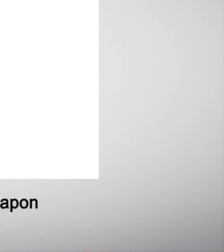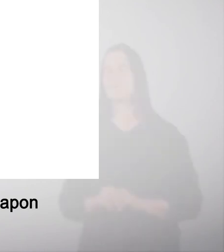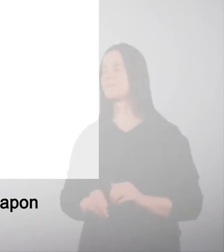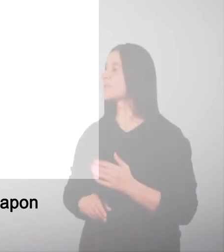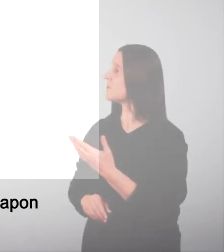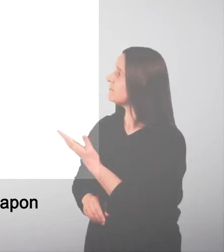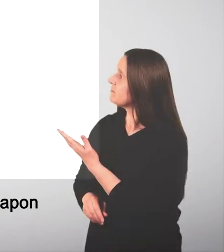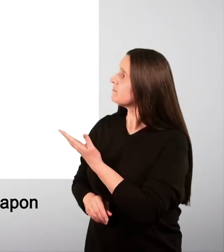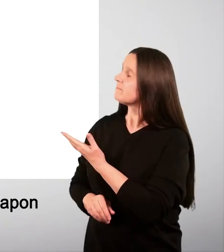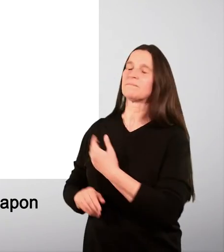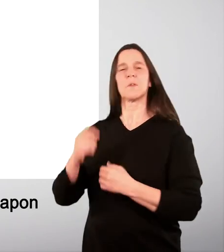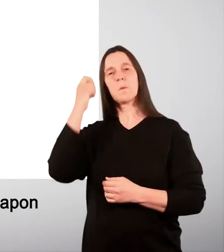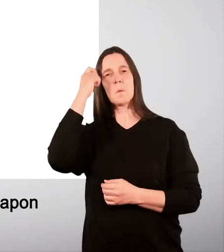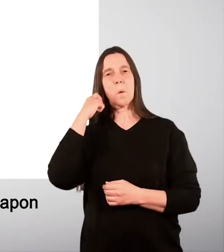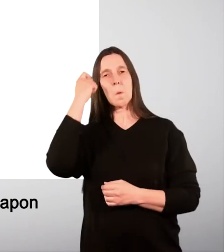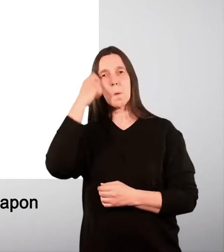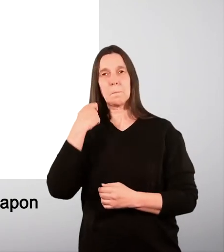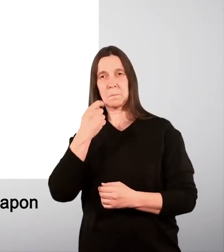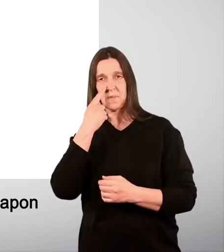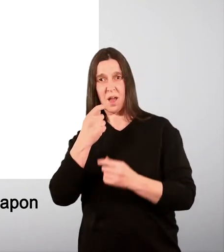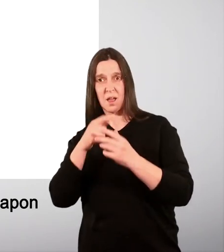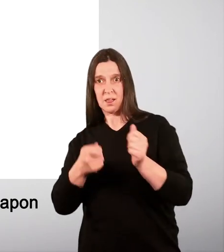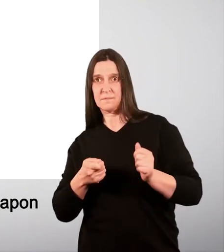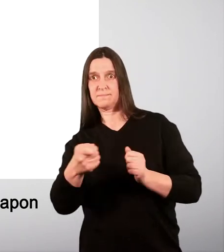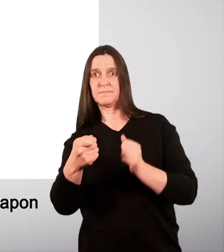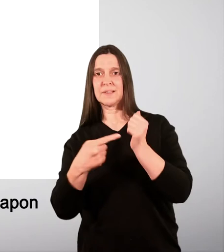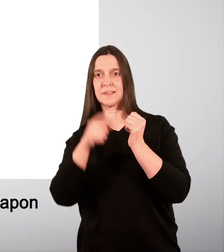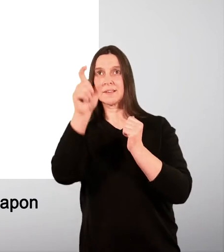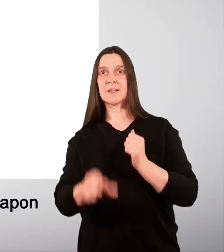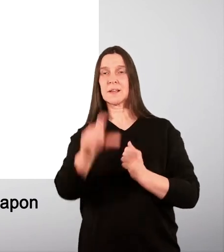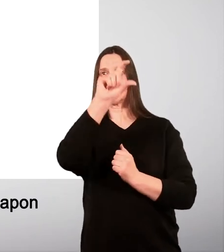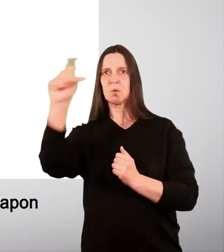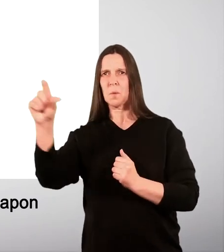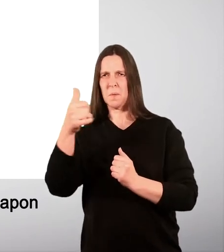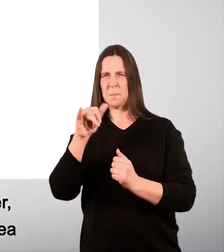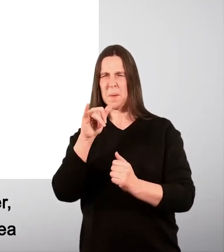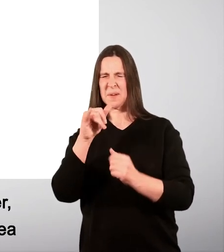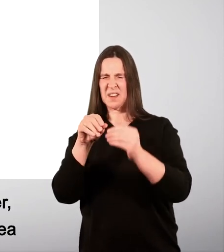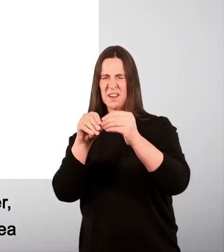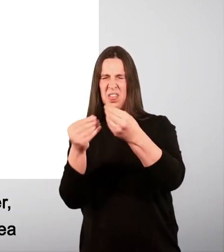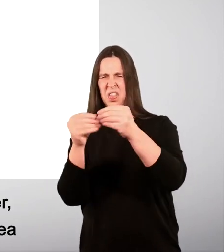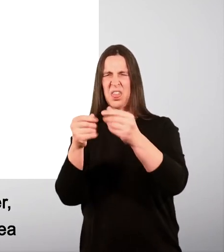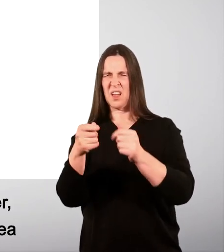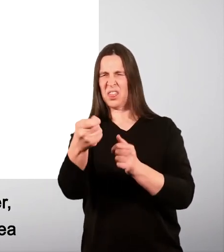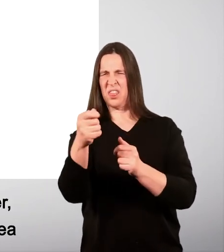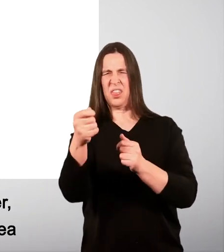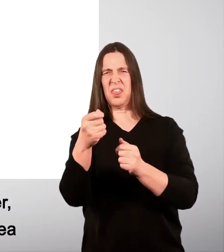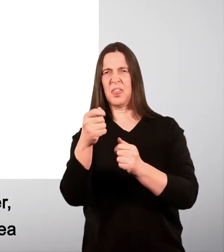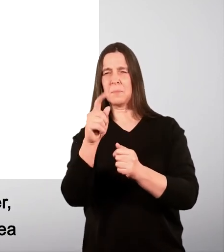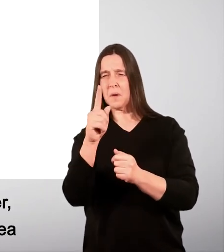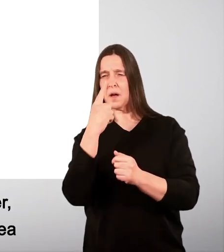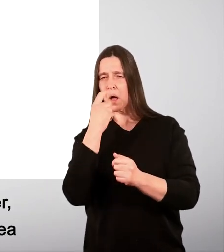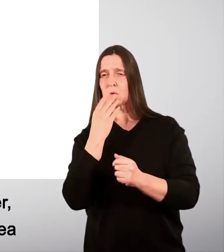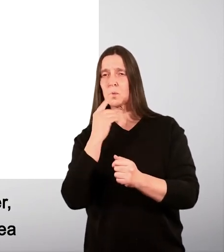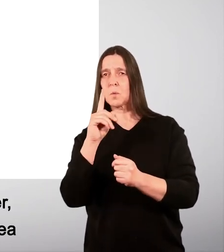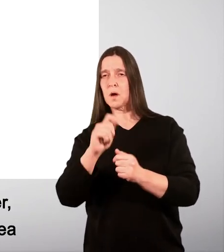A comb can also be used as an improvised weapon, but they can be too brittle and flimsy to use in a stabbing motion.